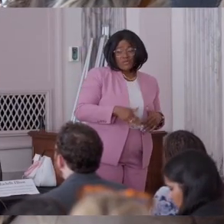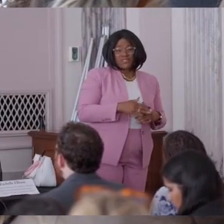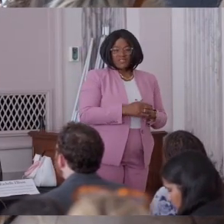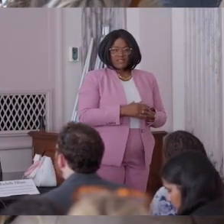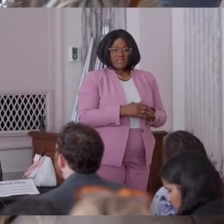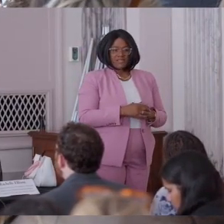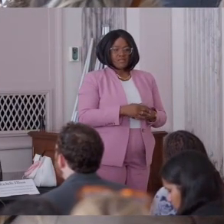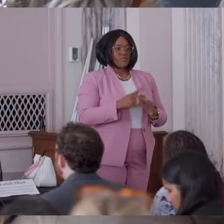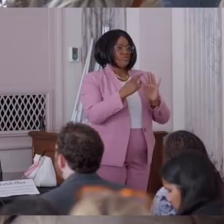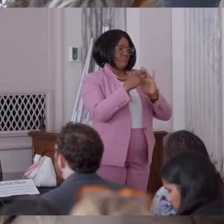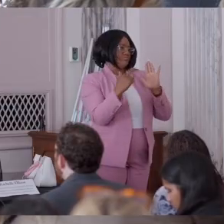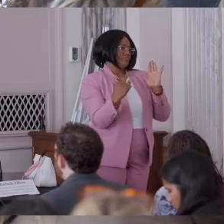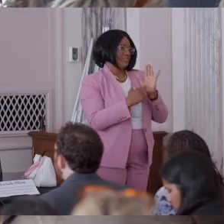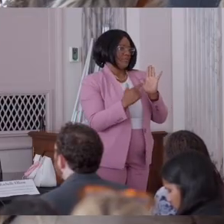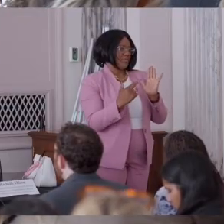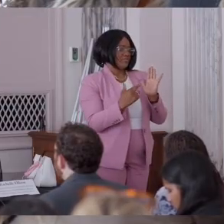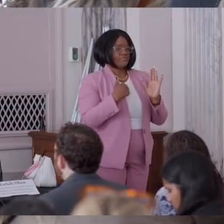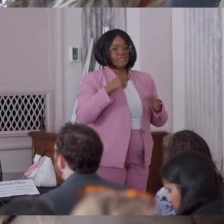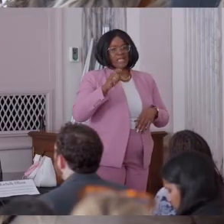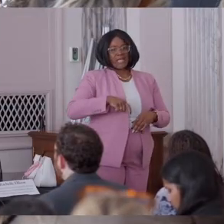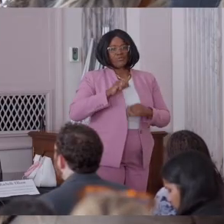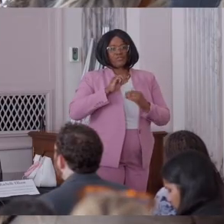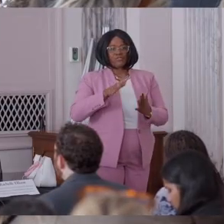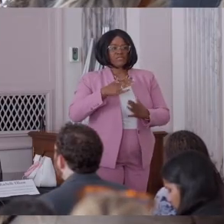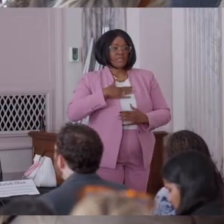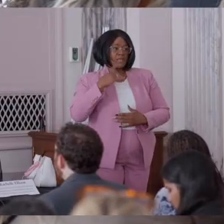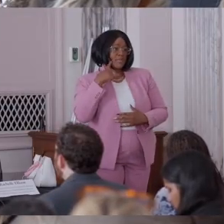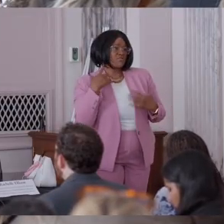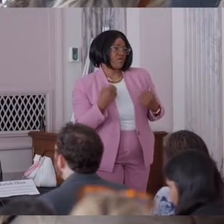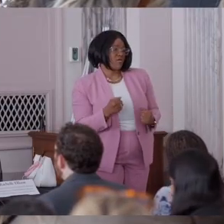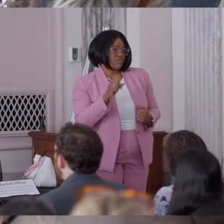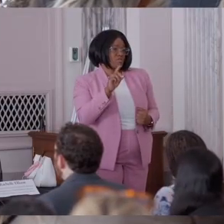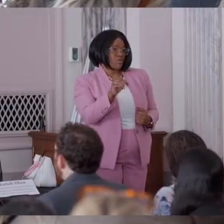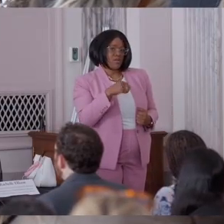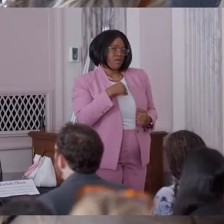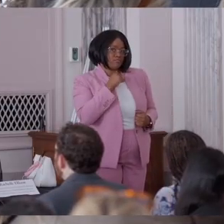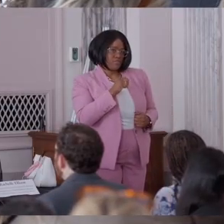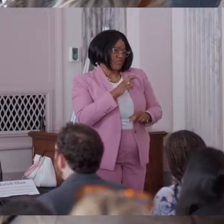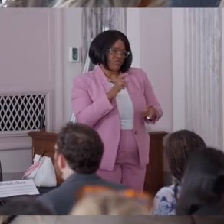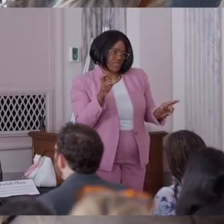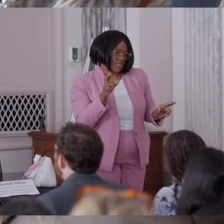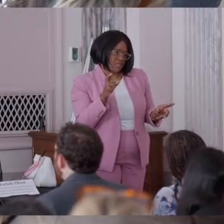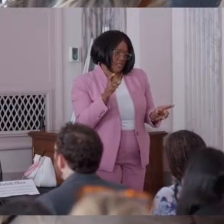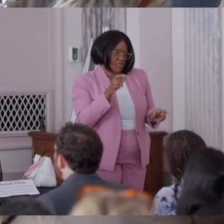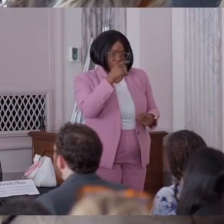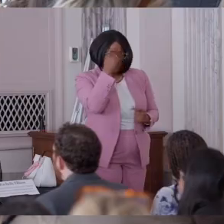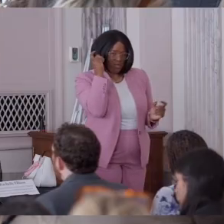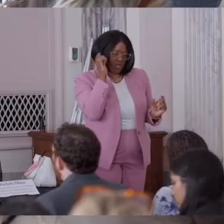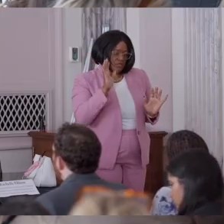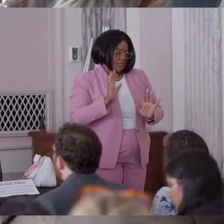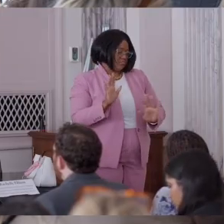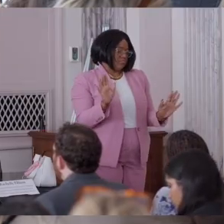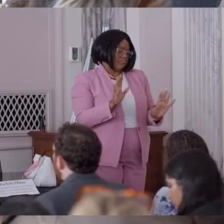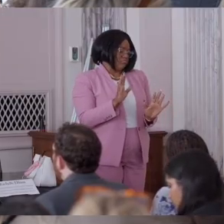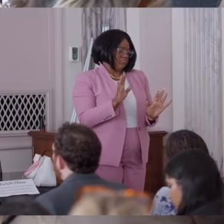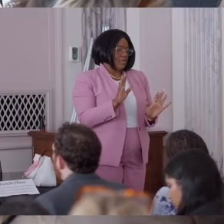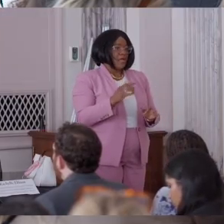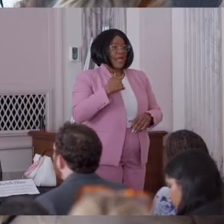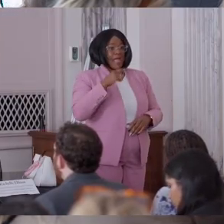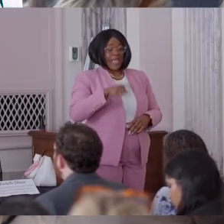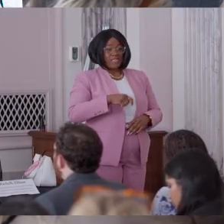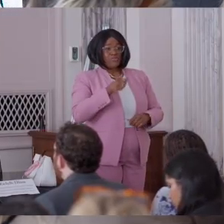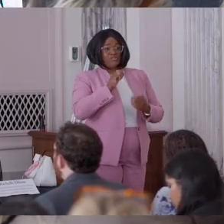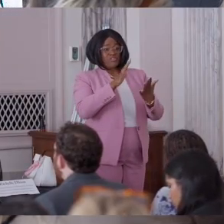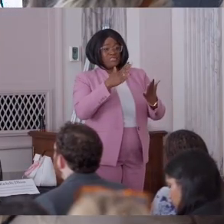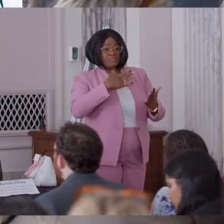there were stipulations. I had to address my mental health disorders, which I was not ready to deal with that trauma yet. I had to address my